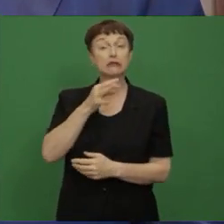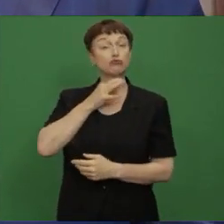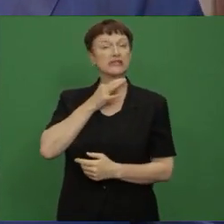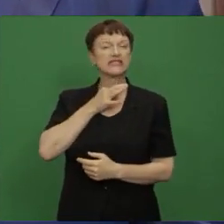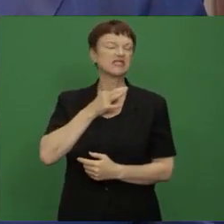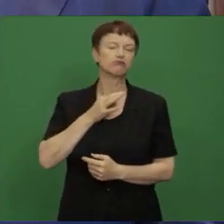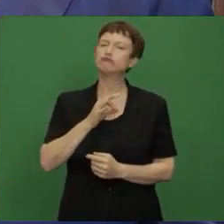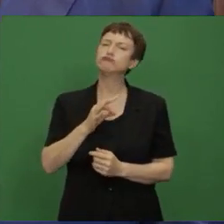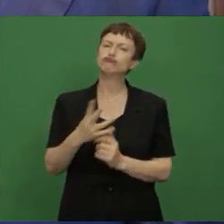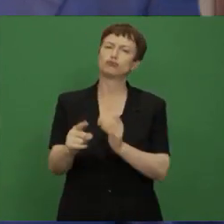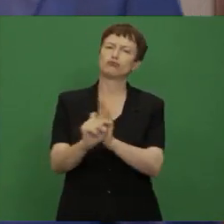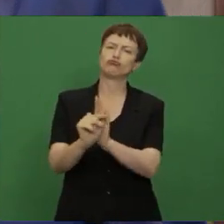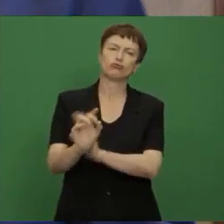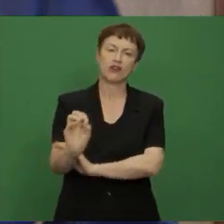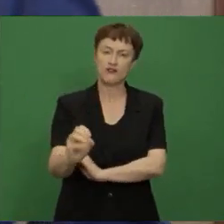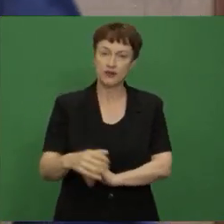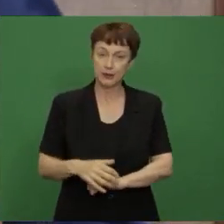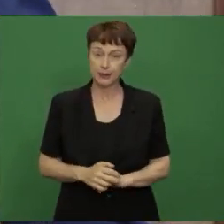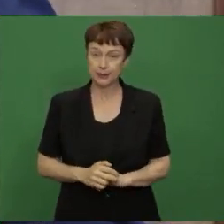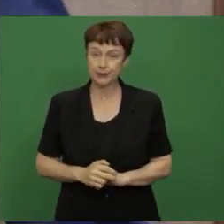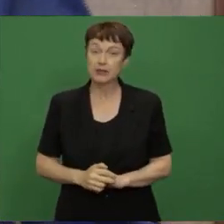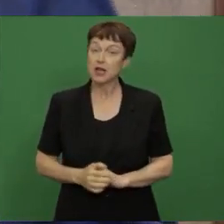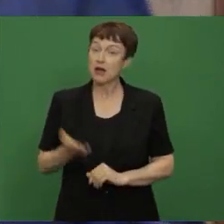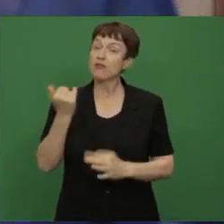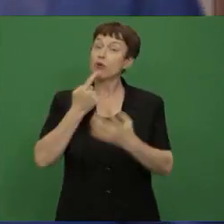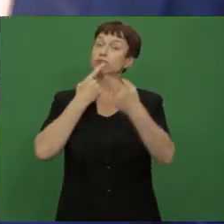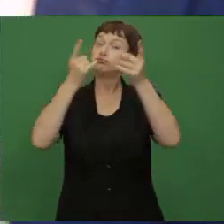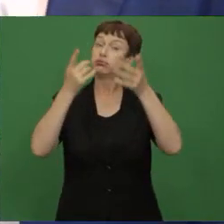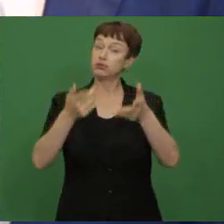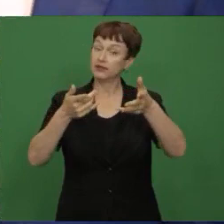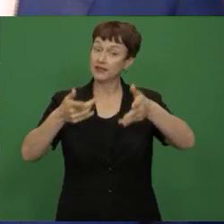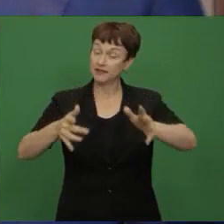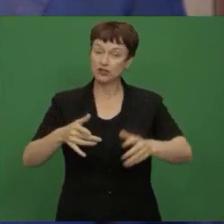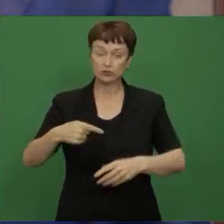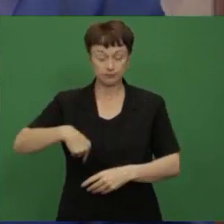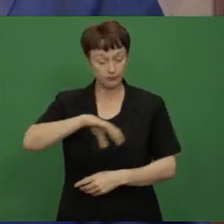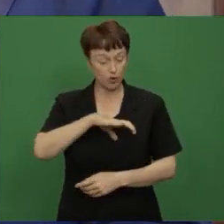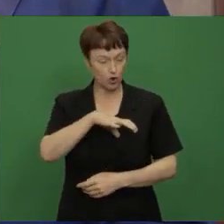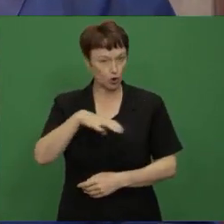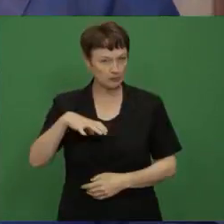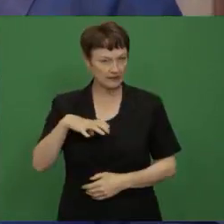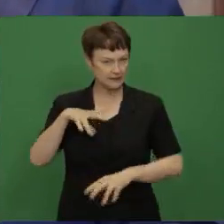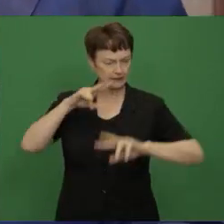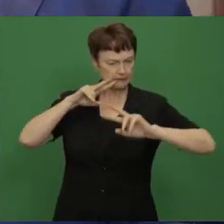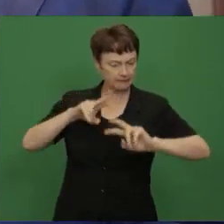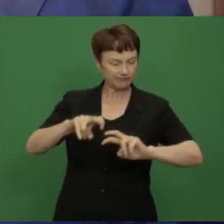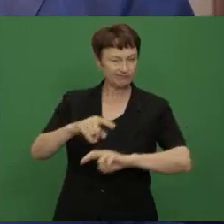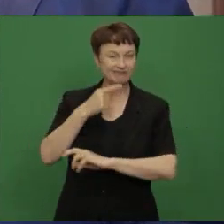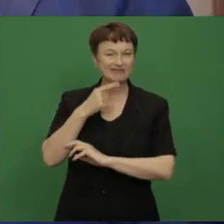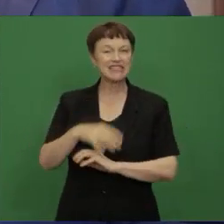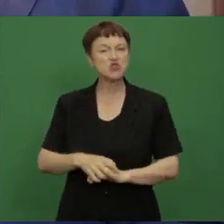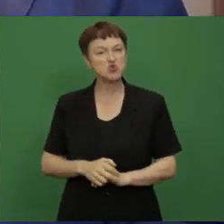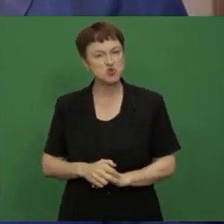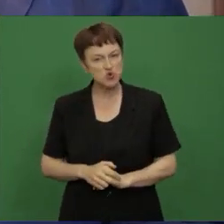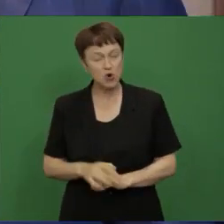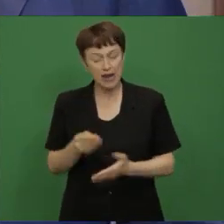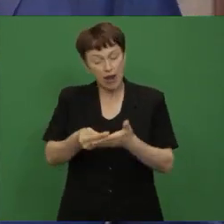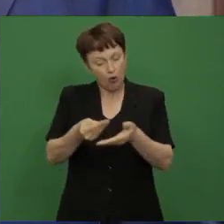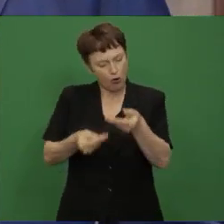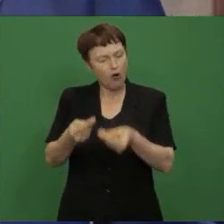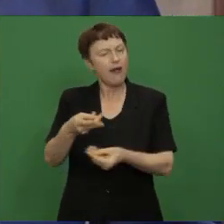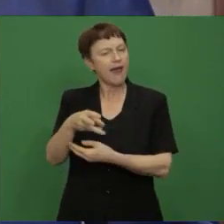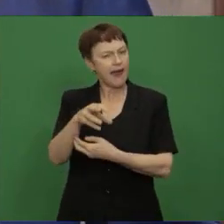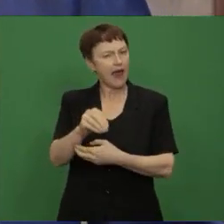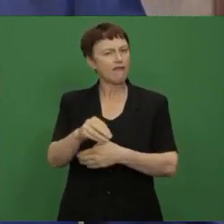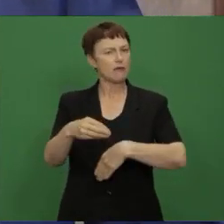As previously highlighted, the committee remains of the view that current challenges facing the economy